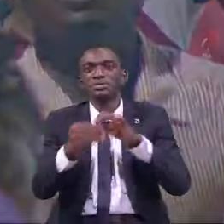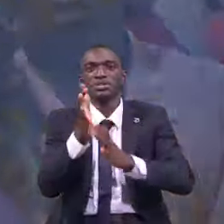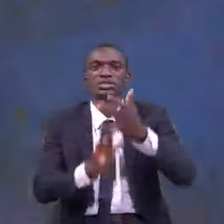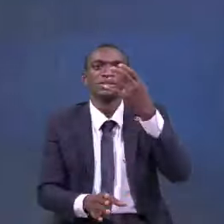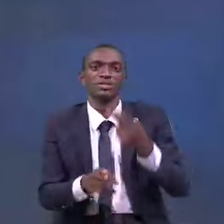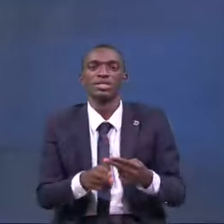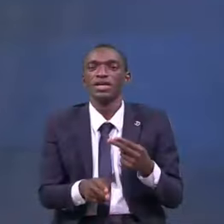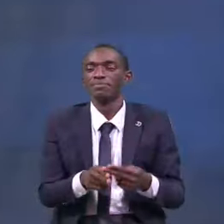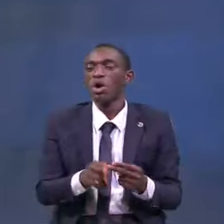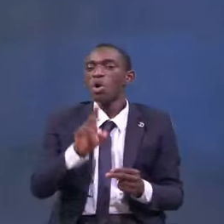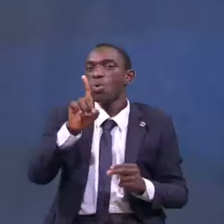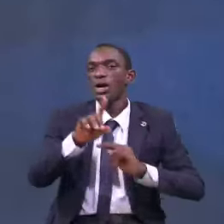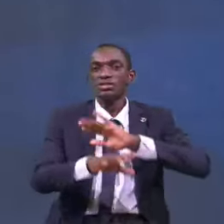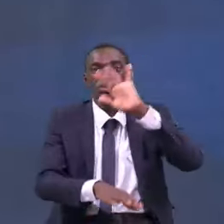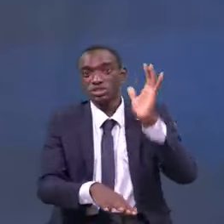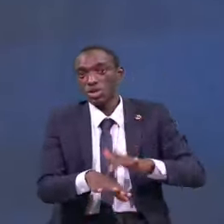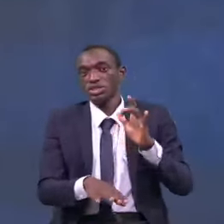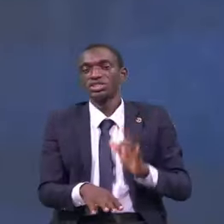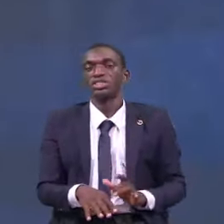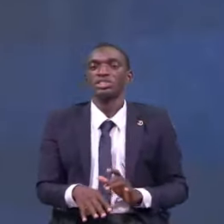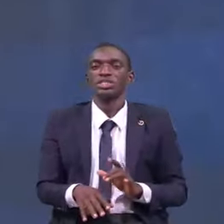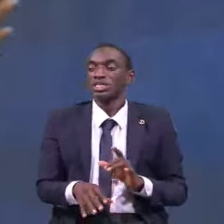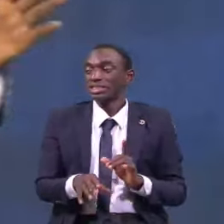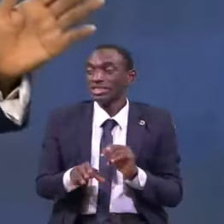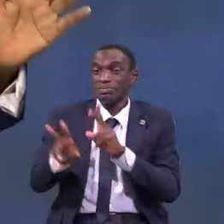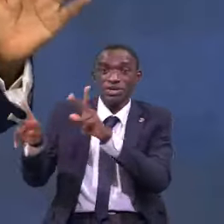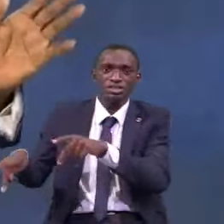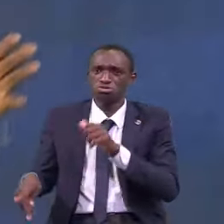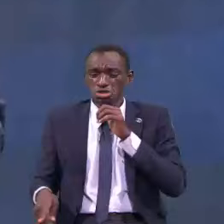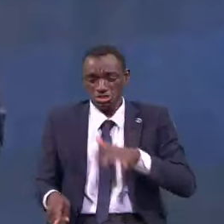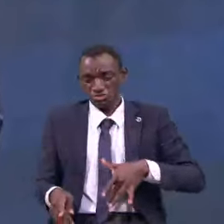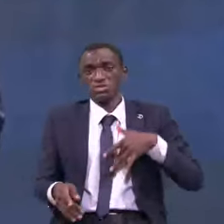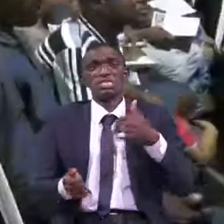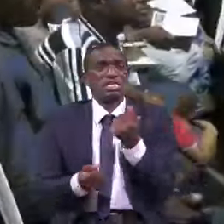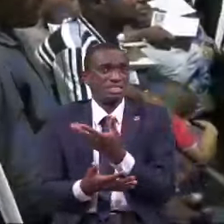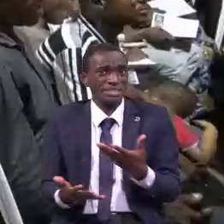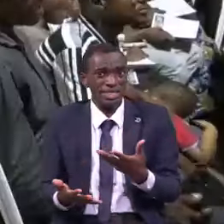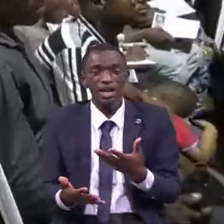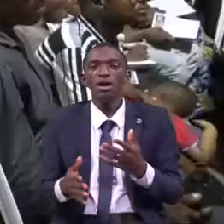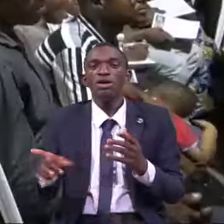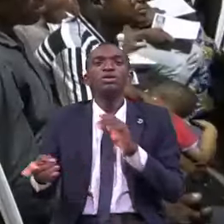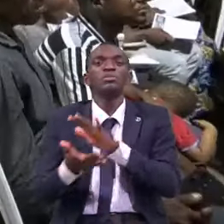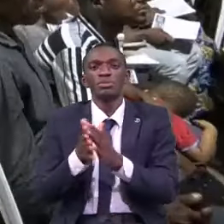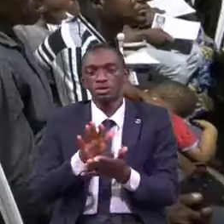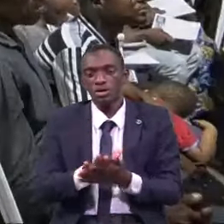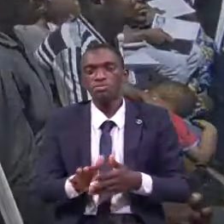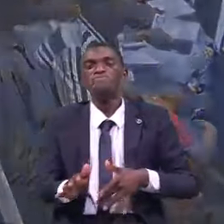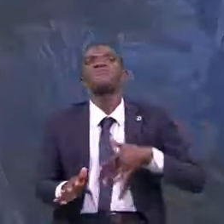One touch, the sensitive will become sensitive.